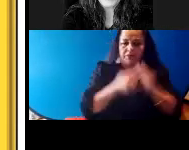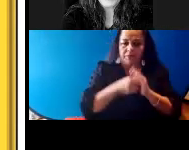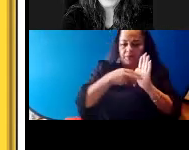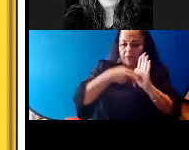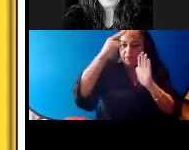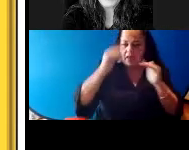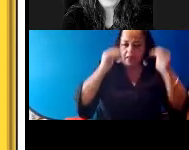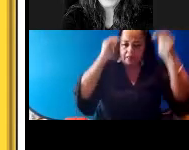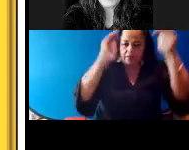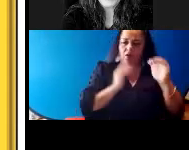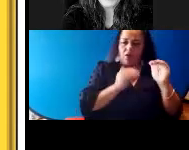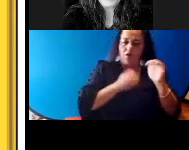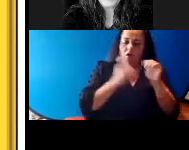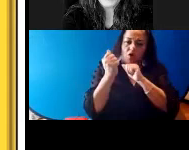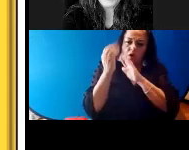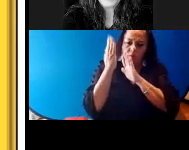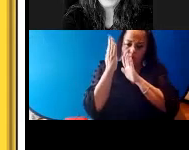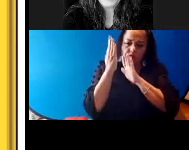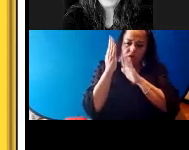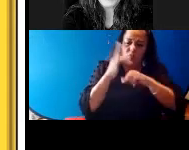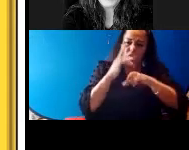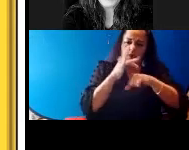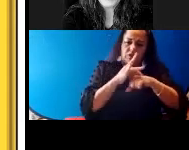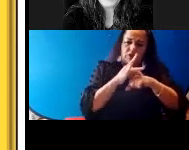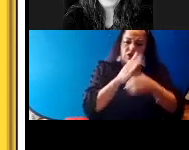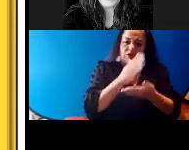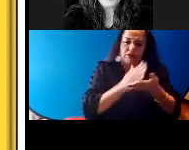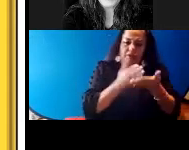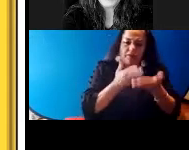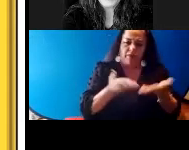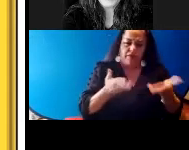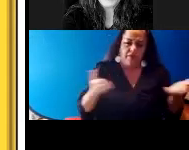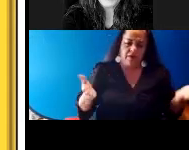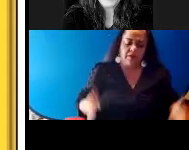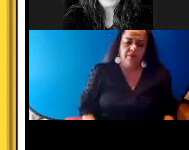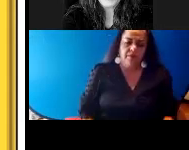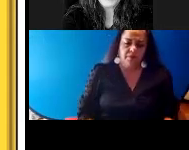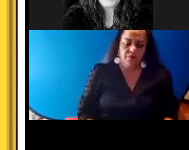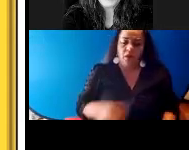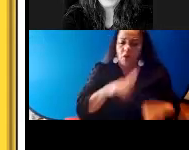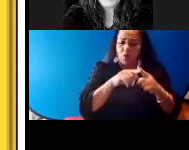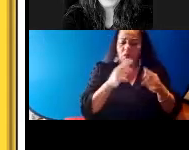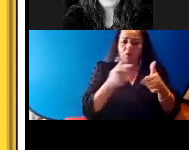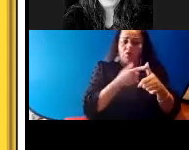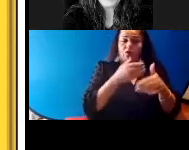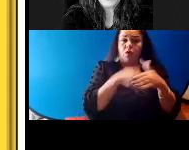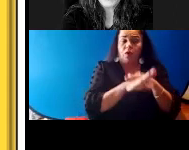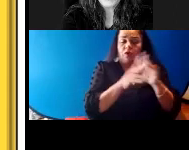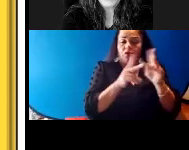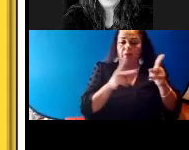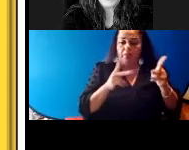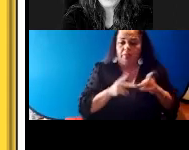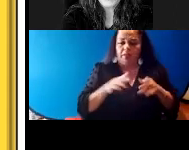of our approach, which we'll touch base. We'll touch on some of these things subsequently. But when we first go into a place, there's sort